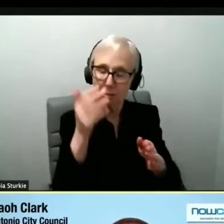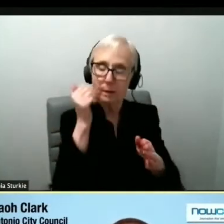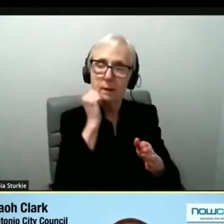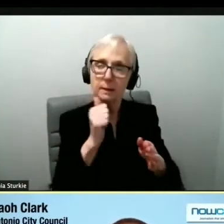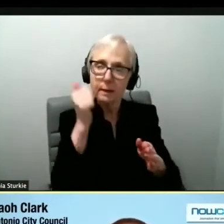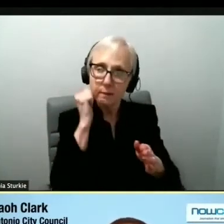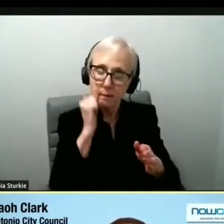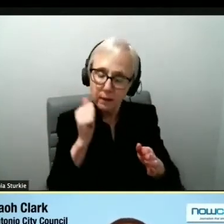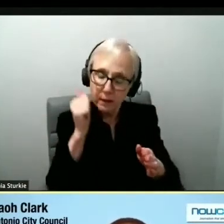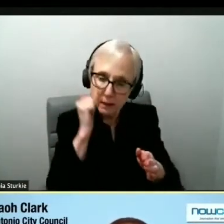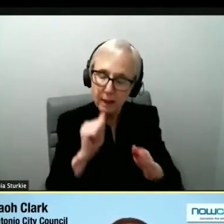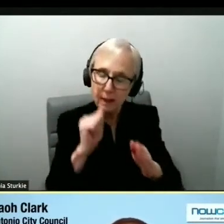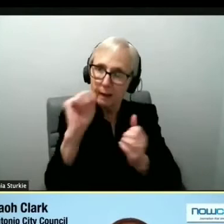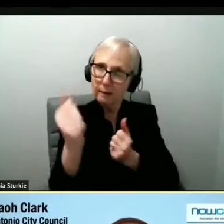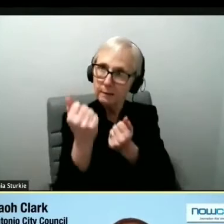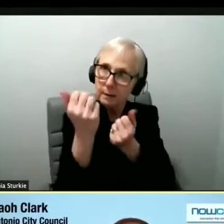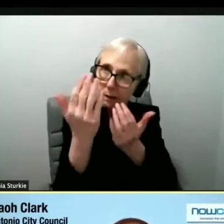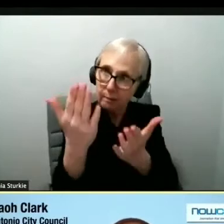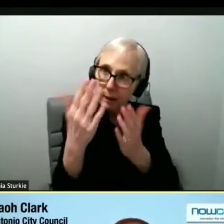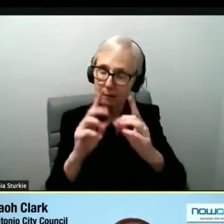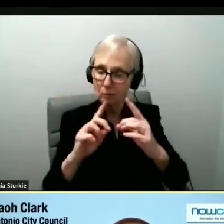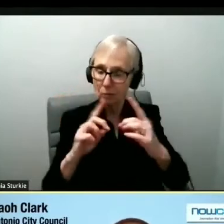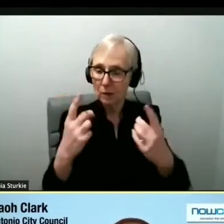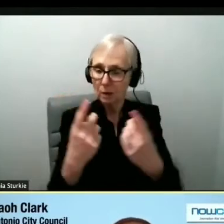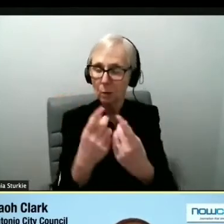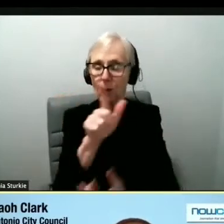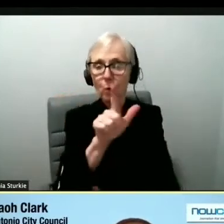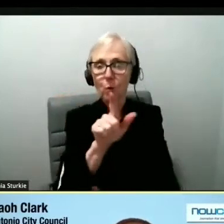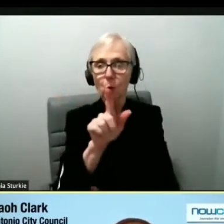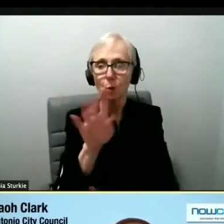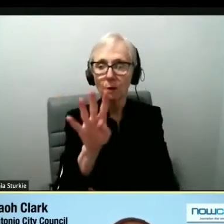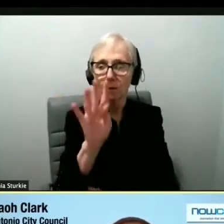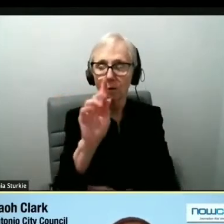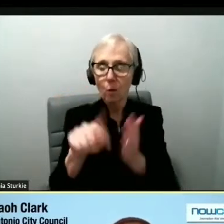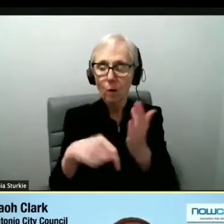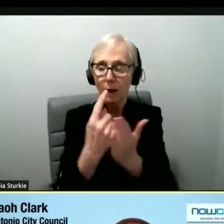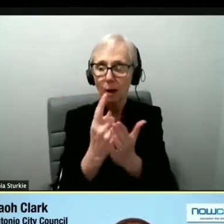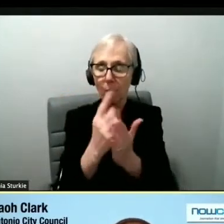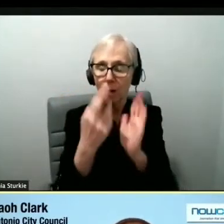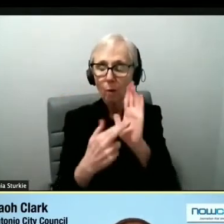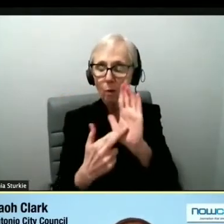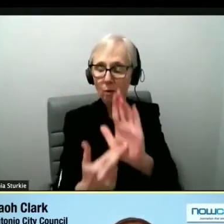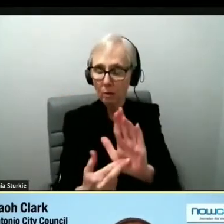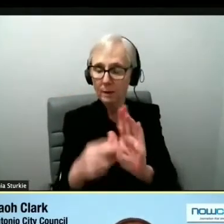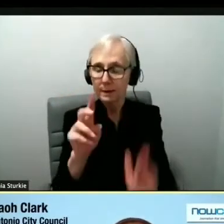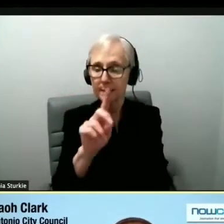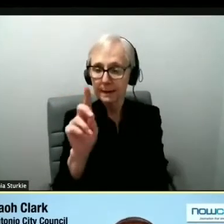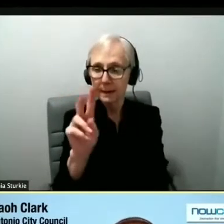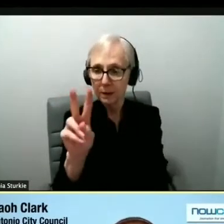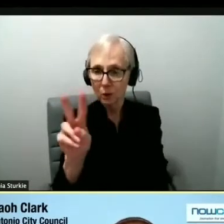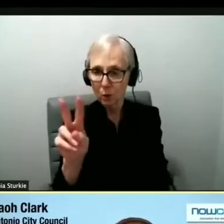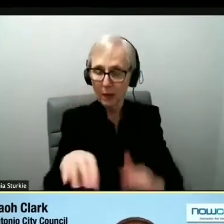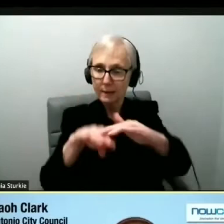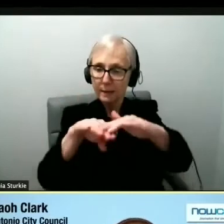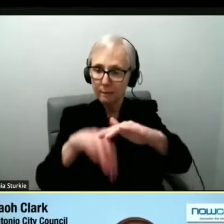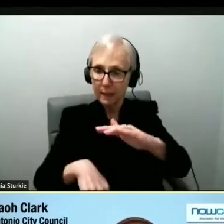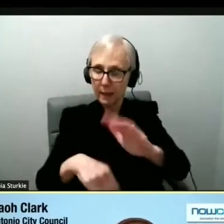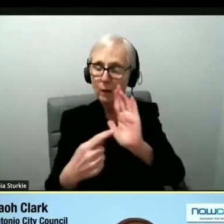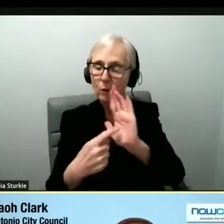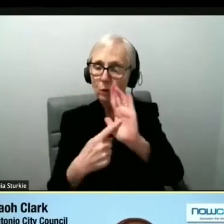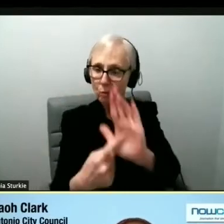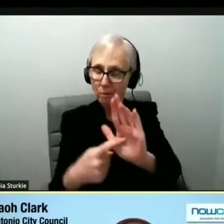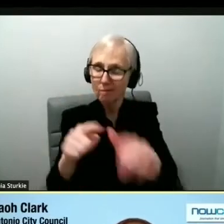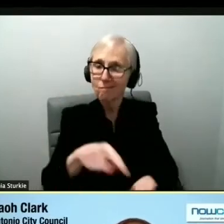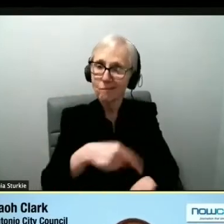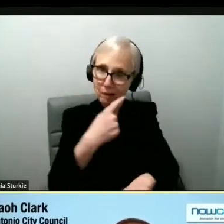day and that are committed to the district with 24-hour representation. District 2 has severely been underrepresented for a long